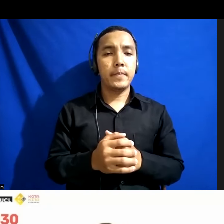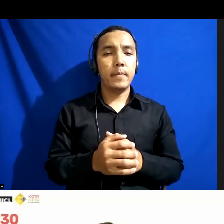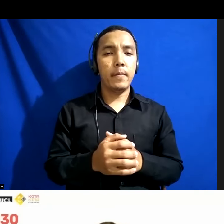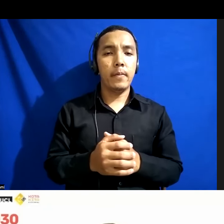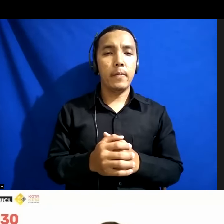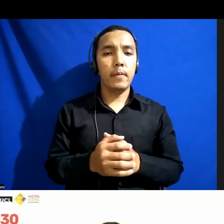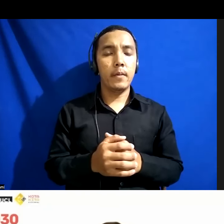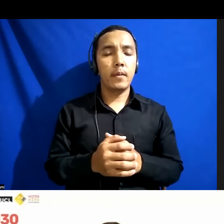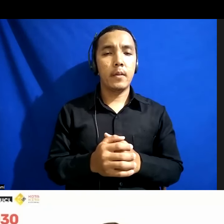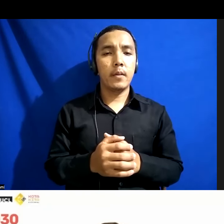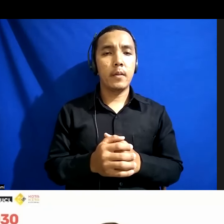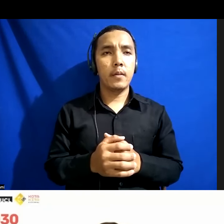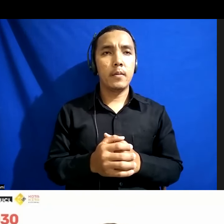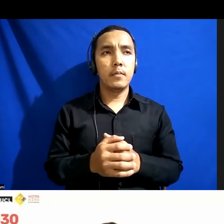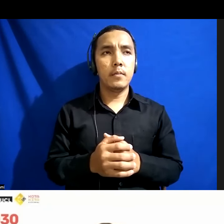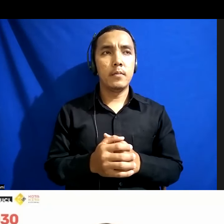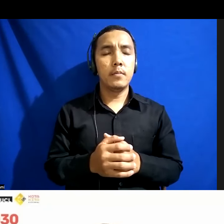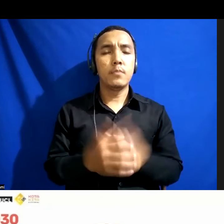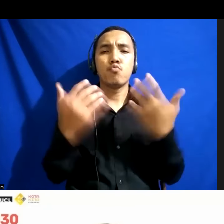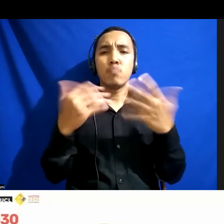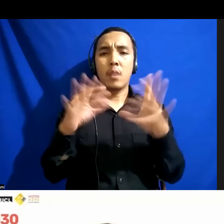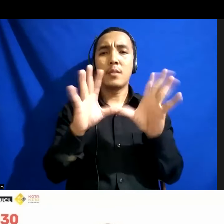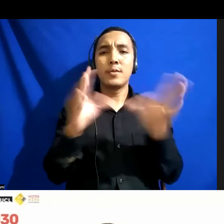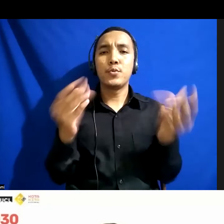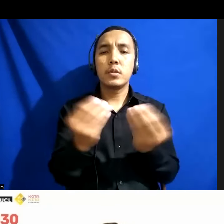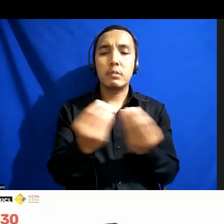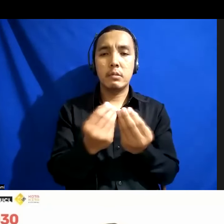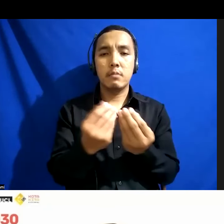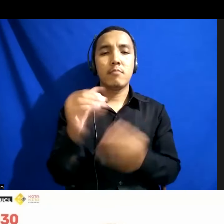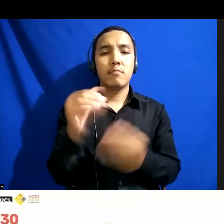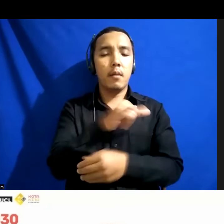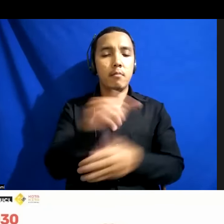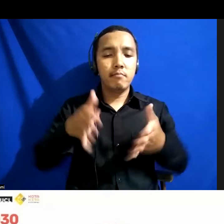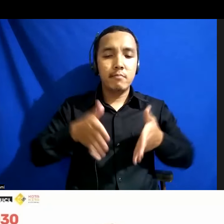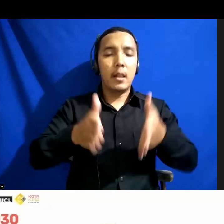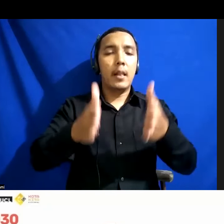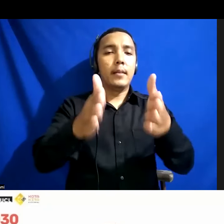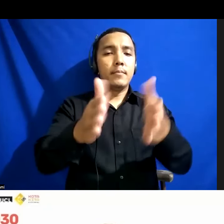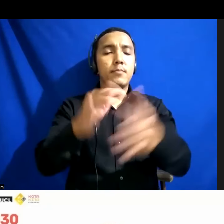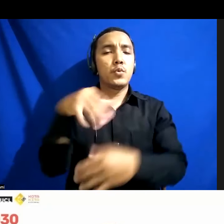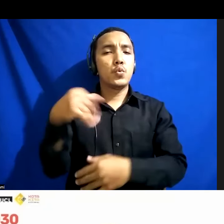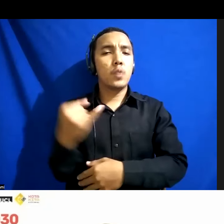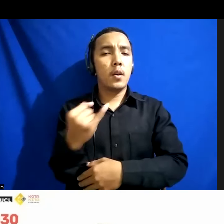it is already made more inclusive, as well as the